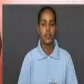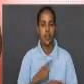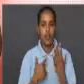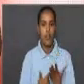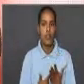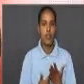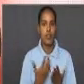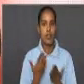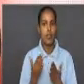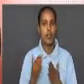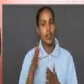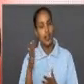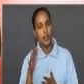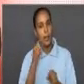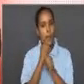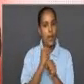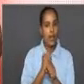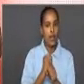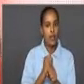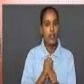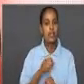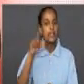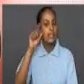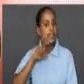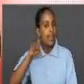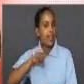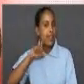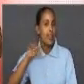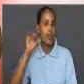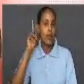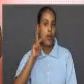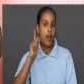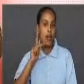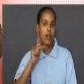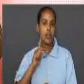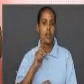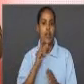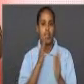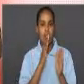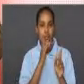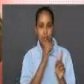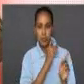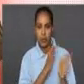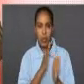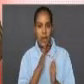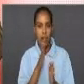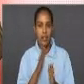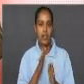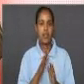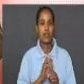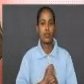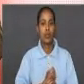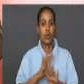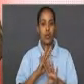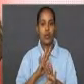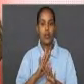Therefore, if an item made of synthetic polymer is improperly disposed of,